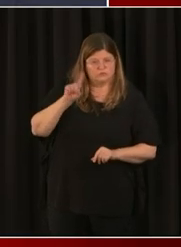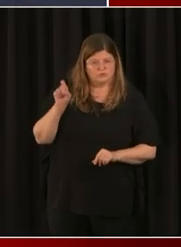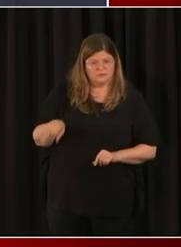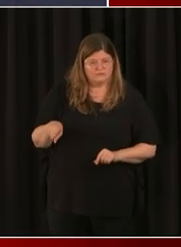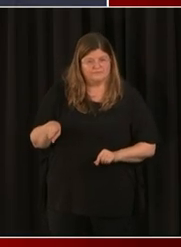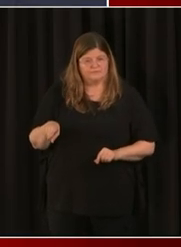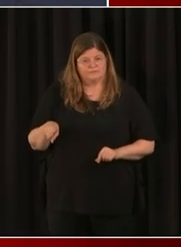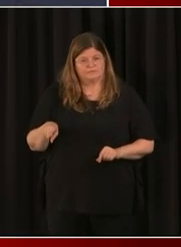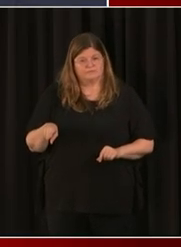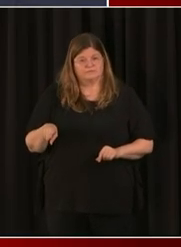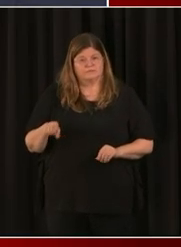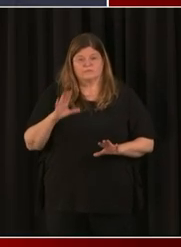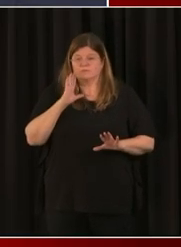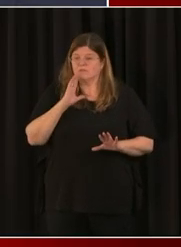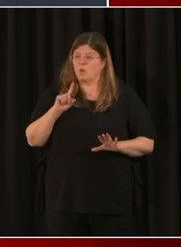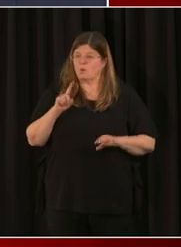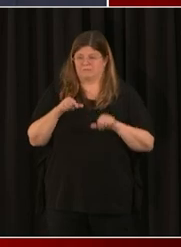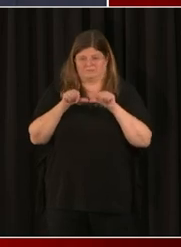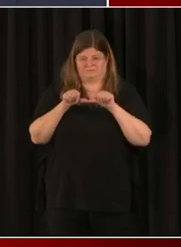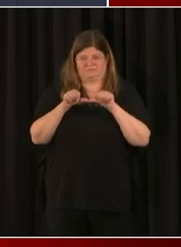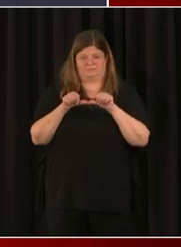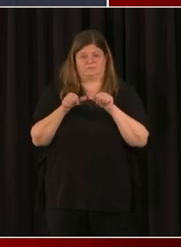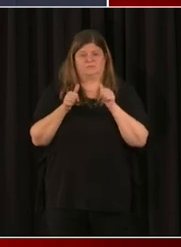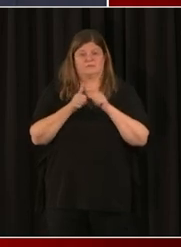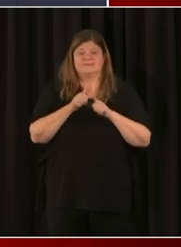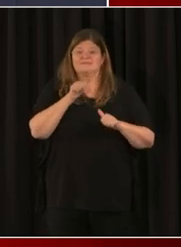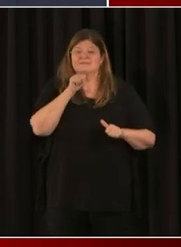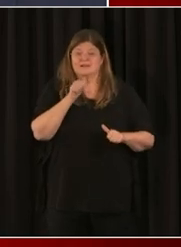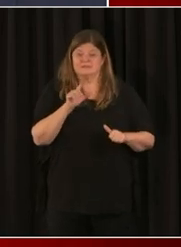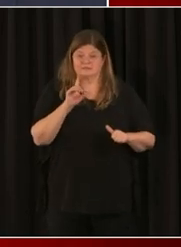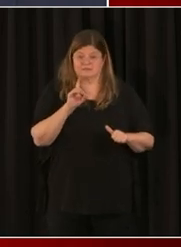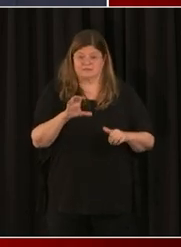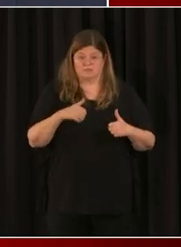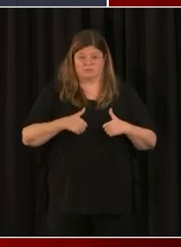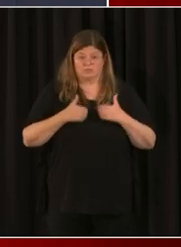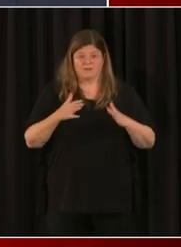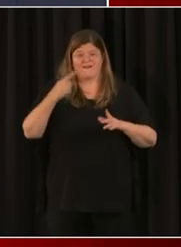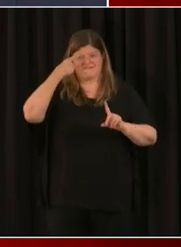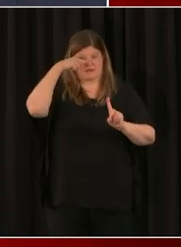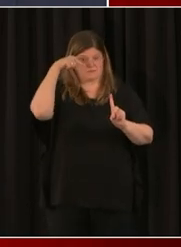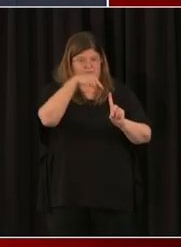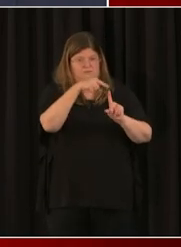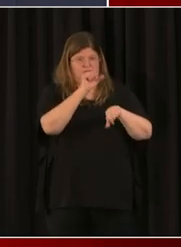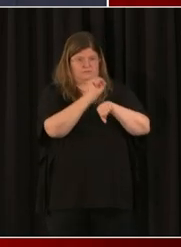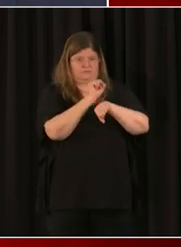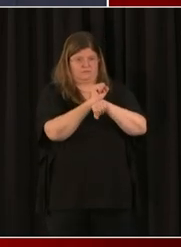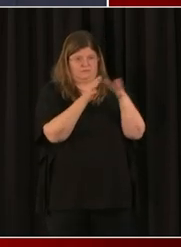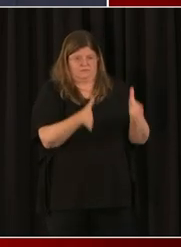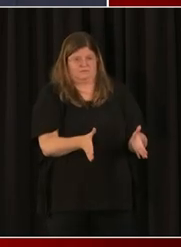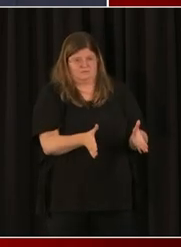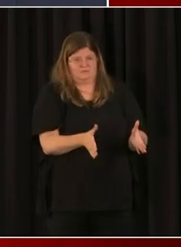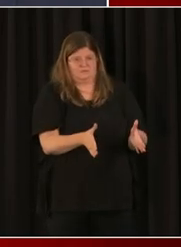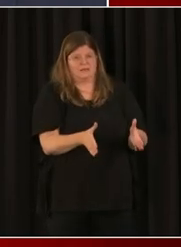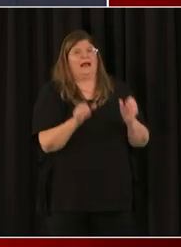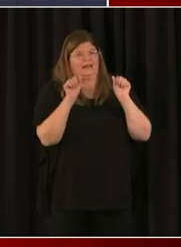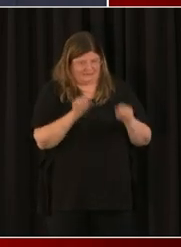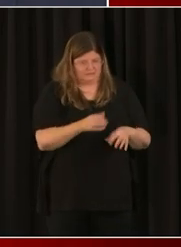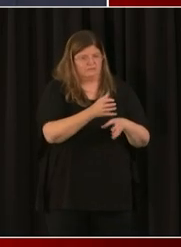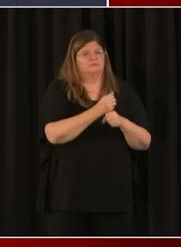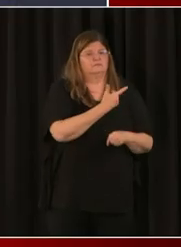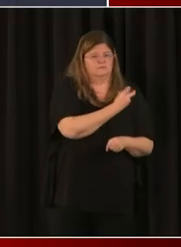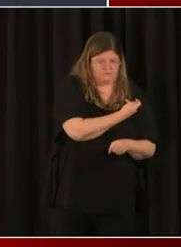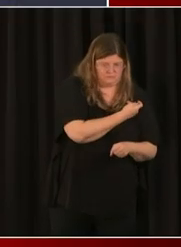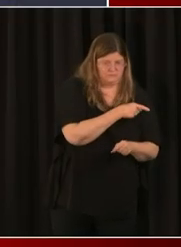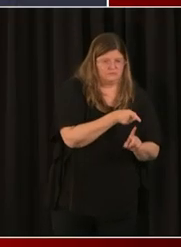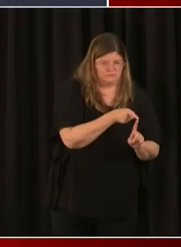We will only continue with the non-DC residents for workers. When we are in